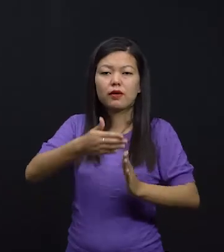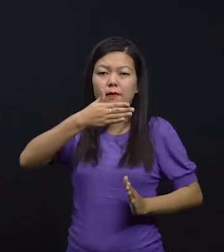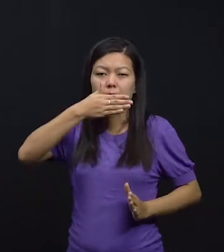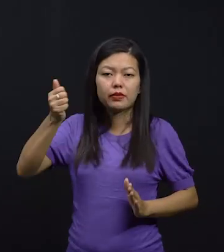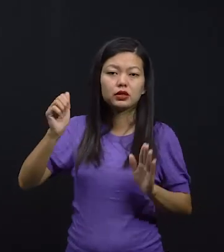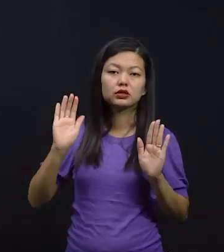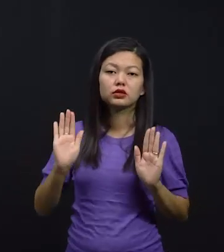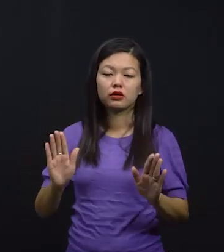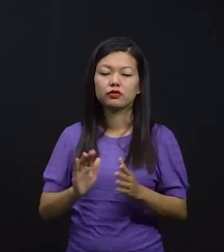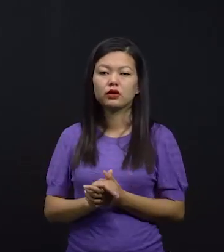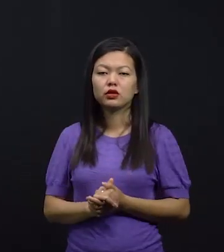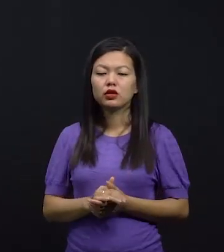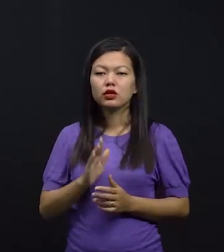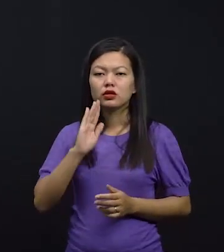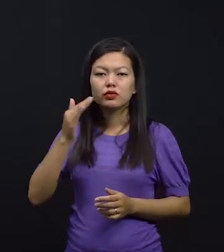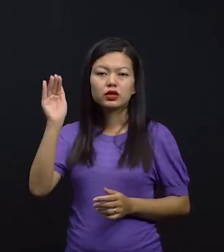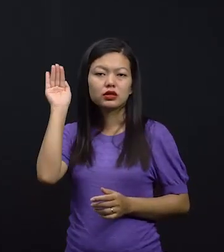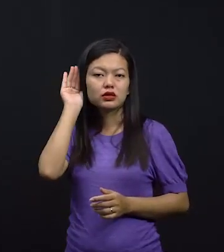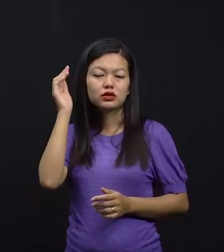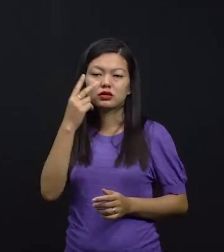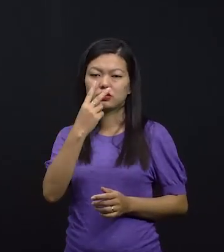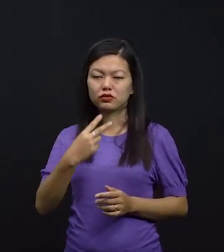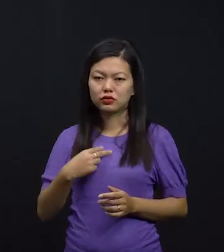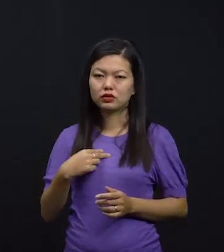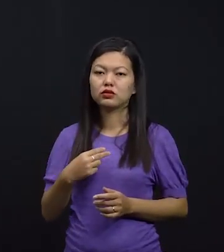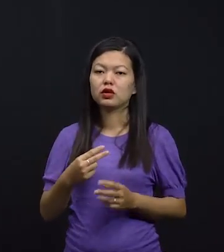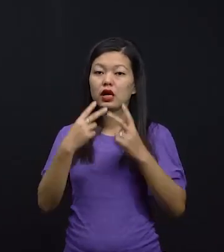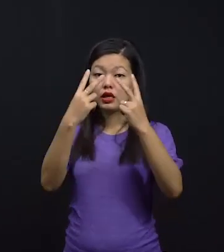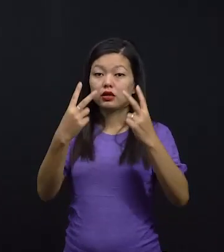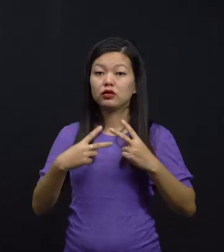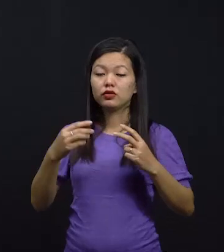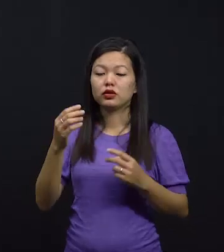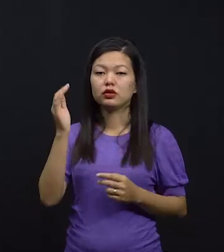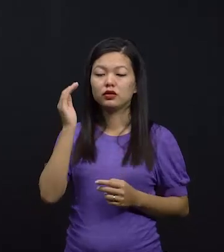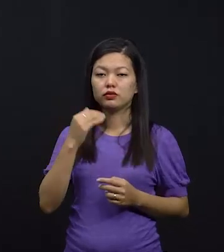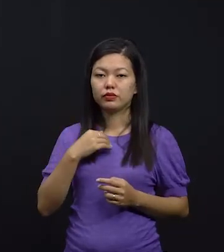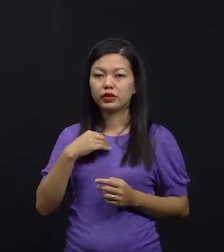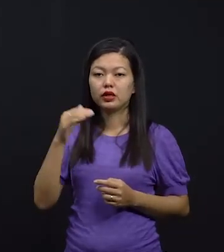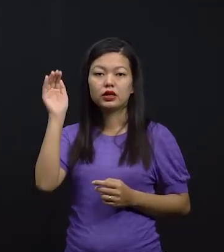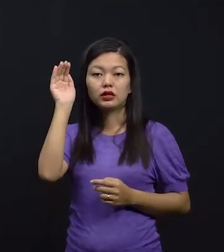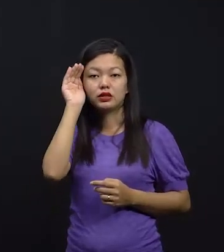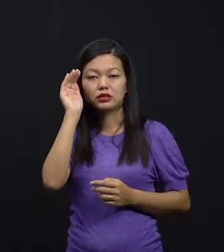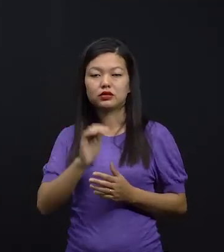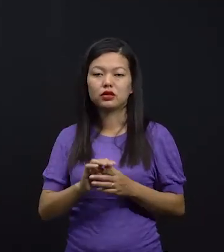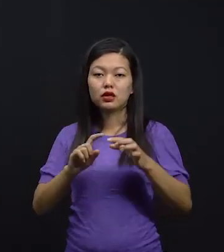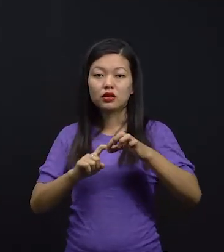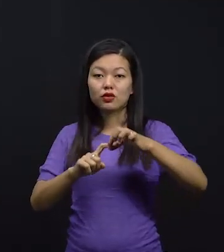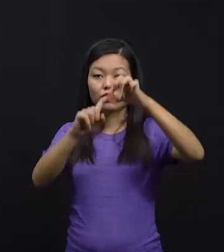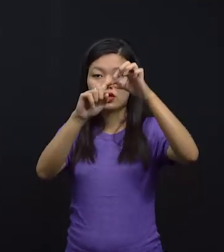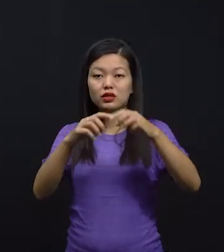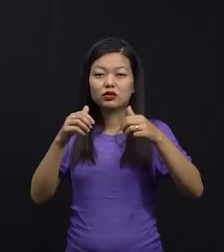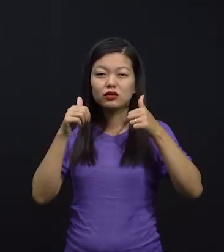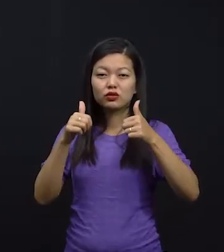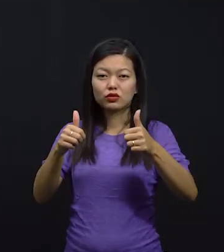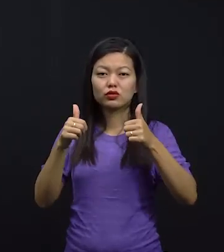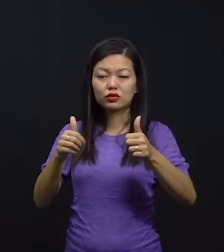as you listen along with me, I want you to imagine the qualities that this bird has. I'm sure you all have seen an eagle,